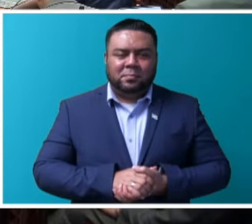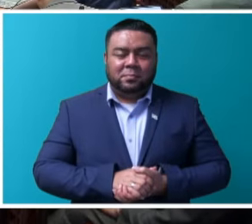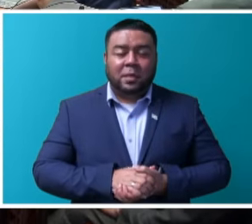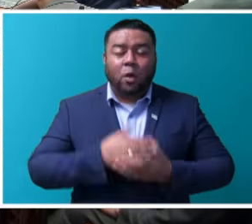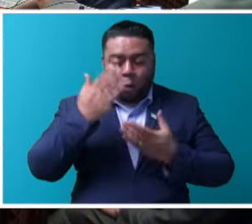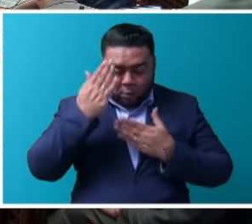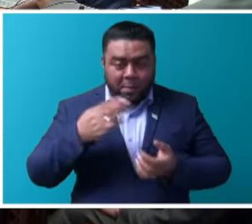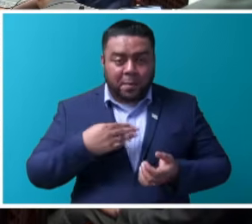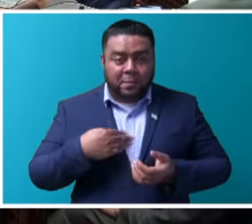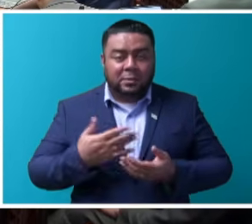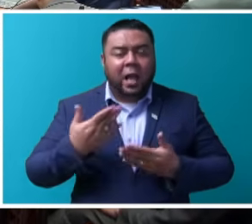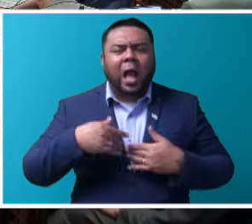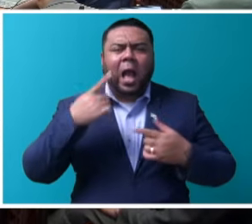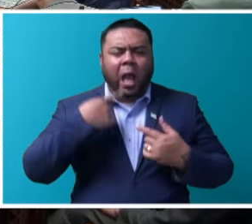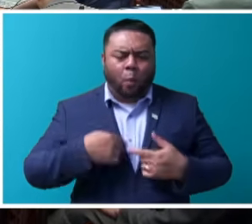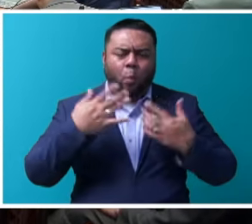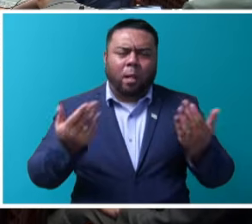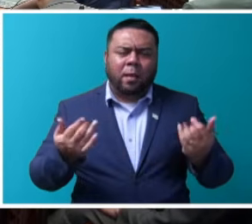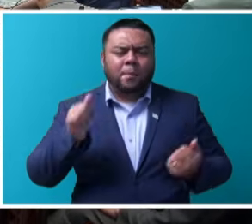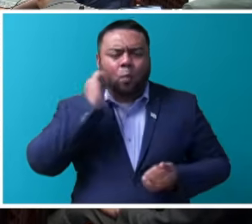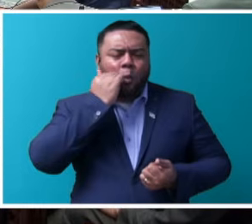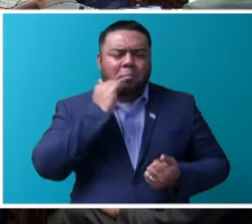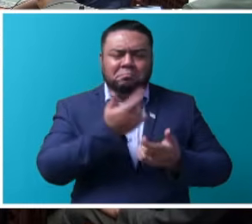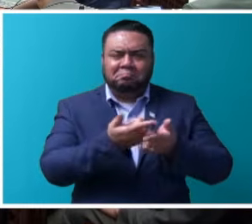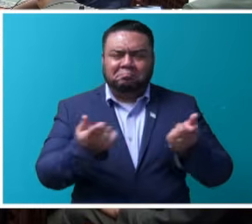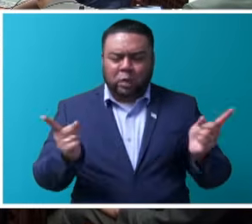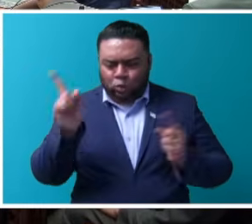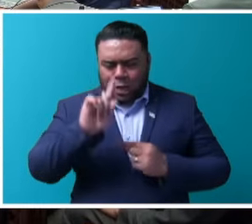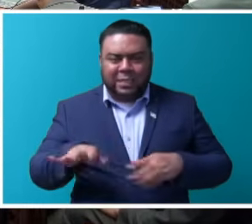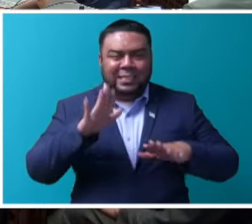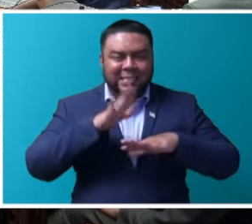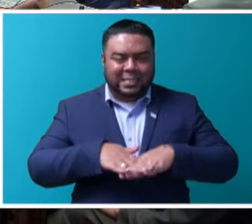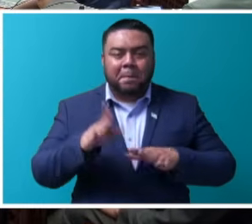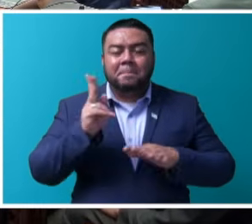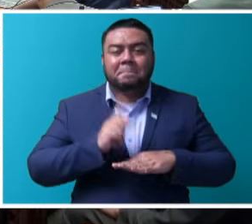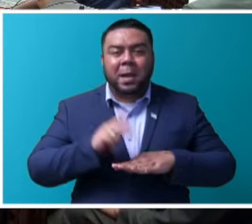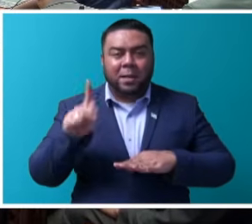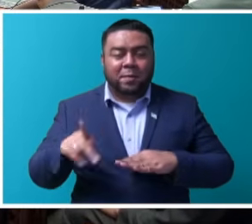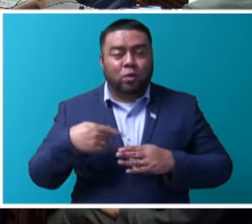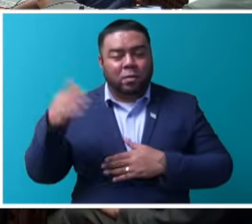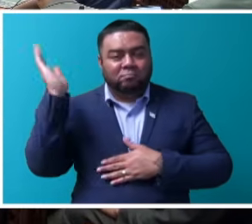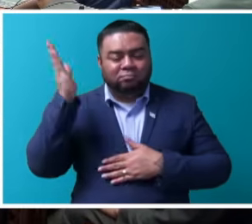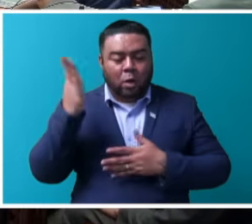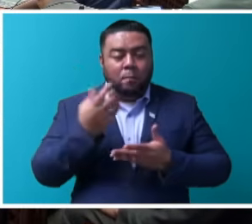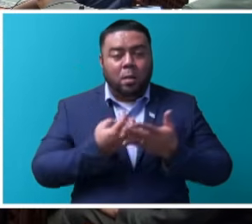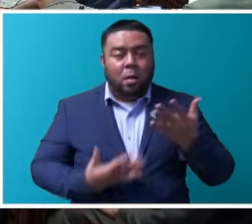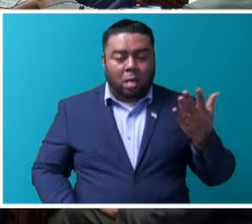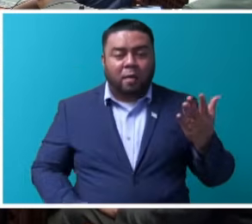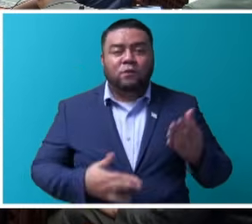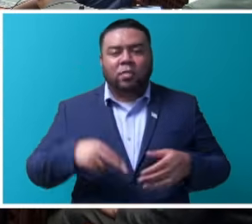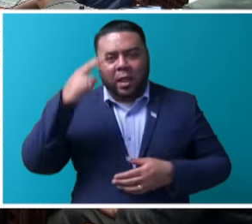Honourable members, I welcome you most warmly to today's sitting for the delivery of the National Budget